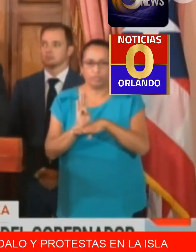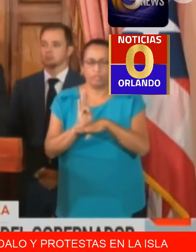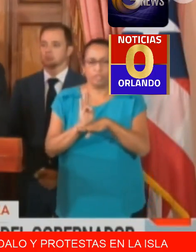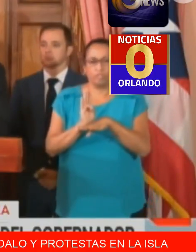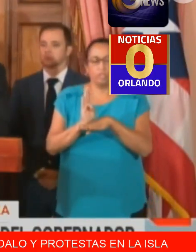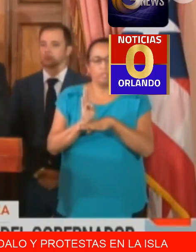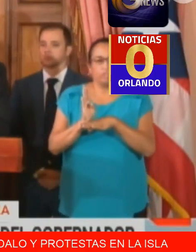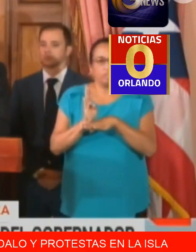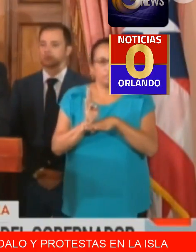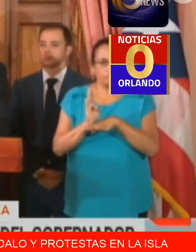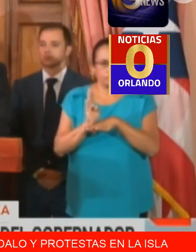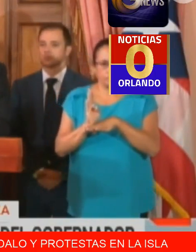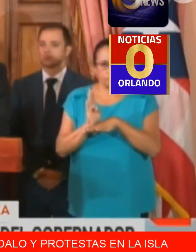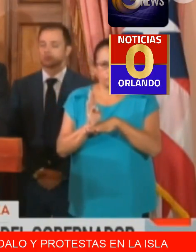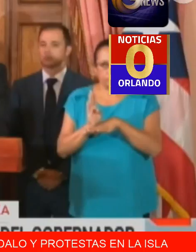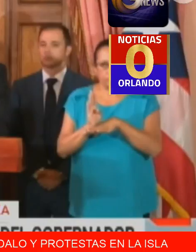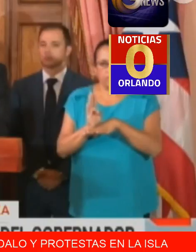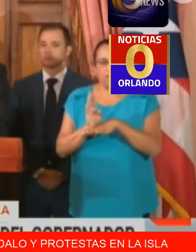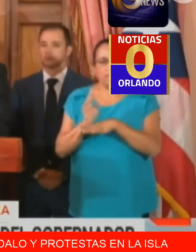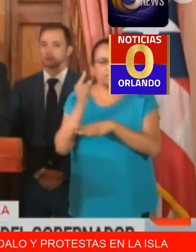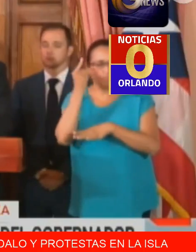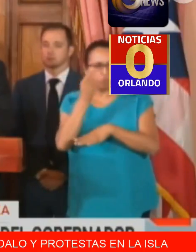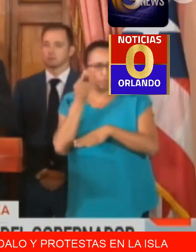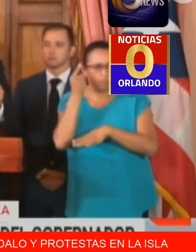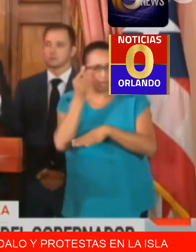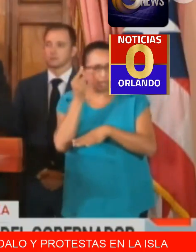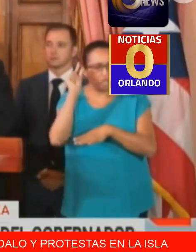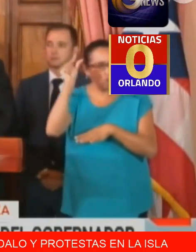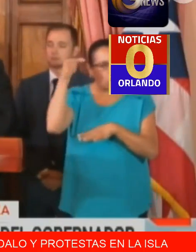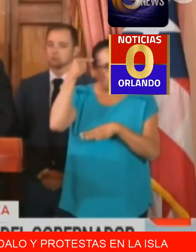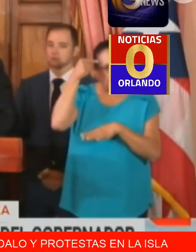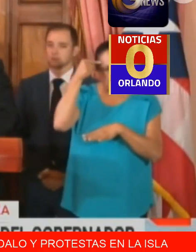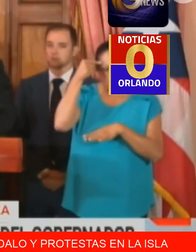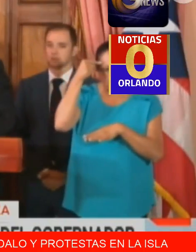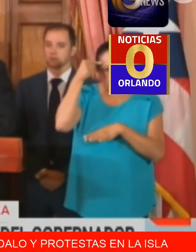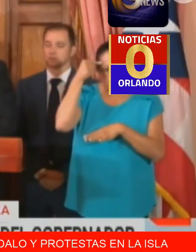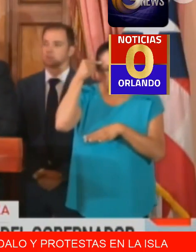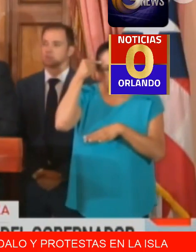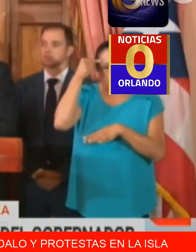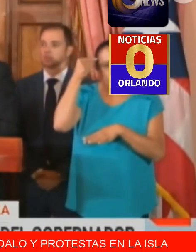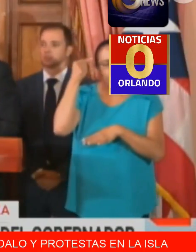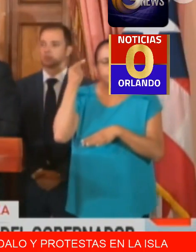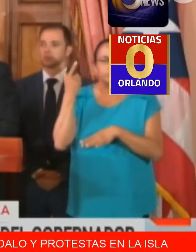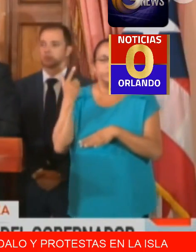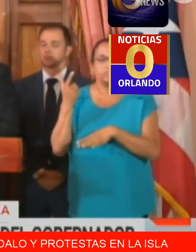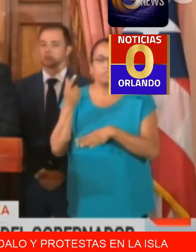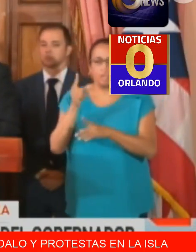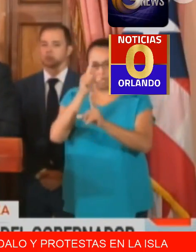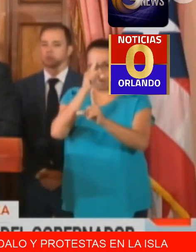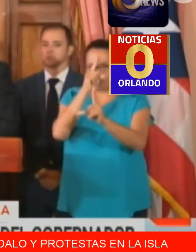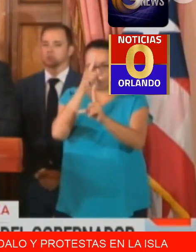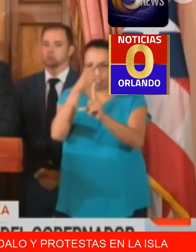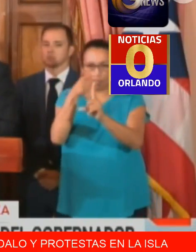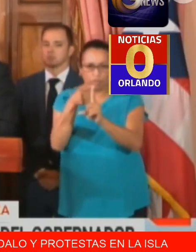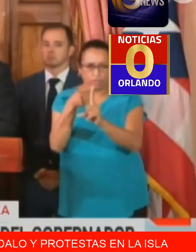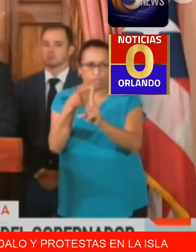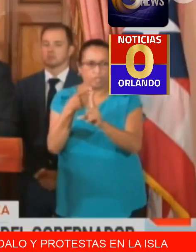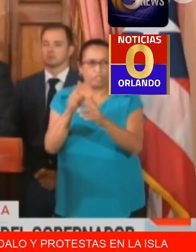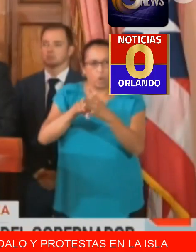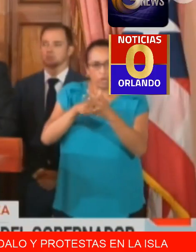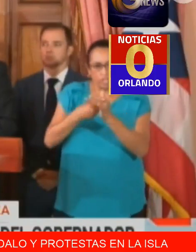go beyond the considerations of government. That is why I proposed originally